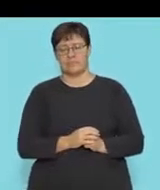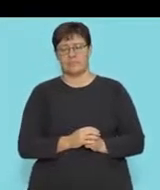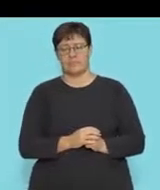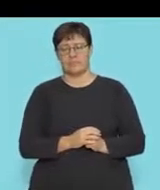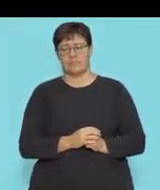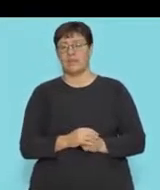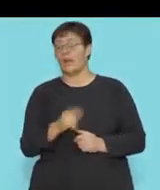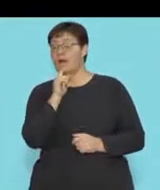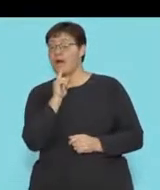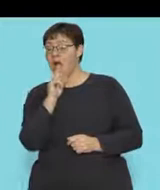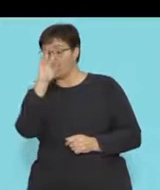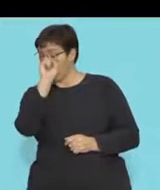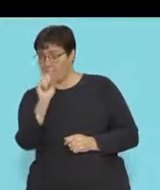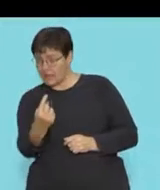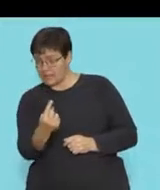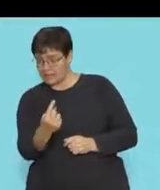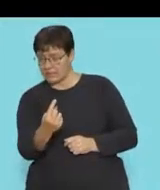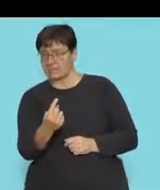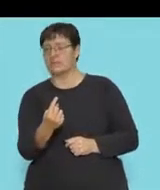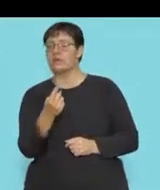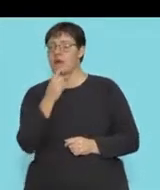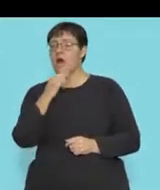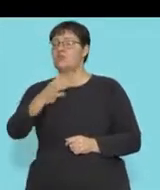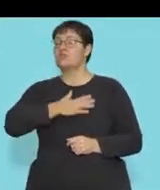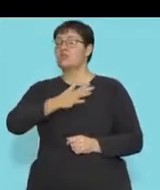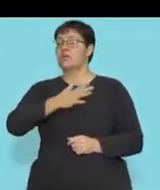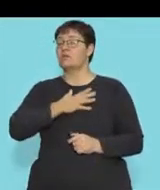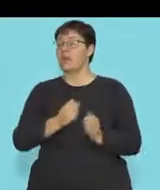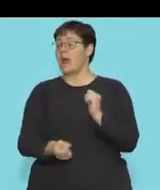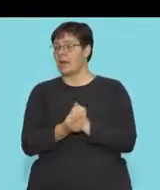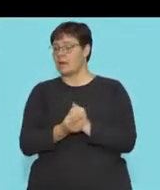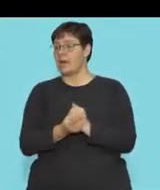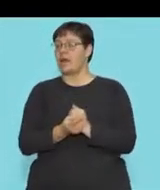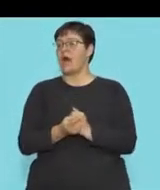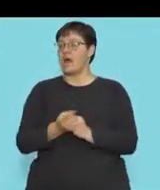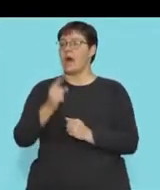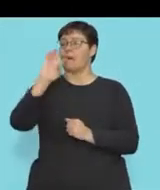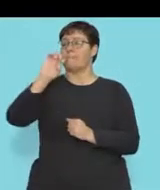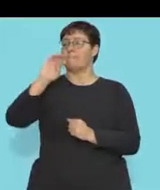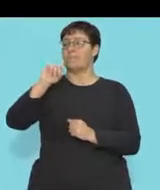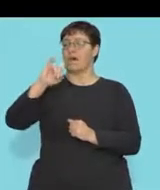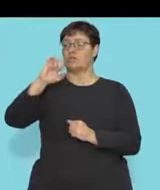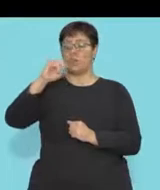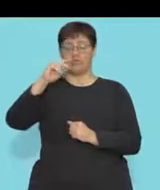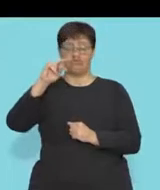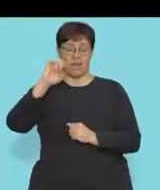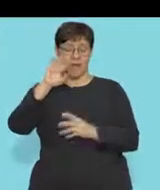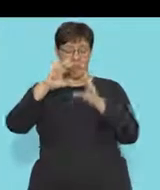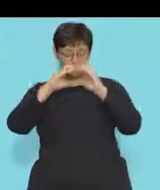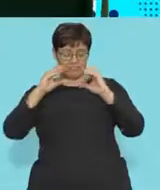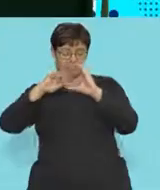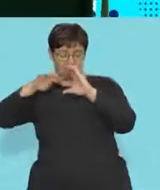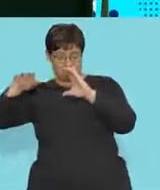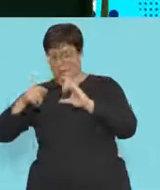And if you cannot remember that respiration happens in the mitochondria. Also an important process, but in this